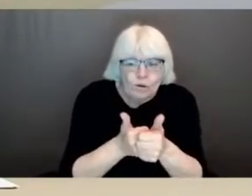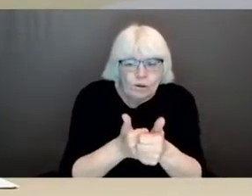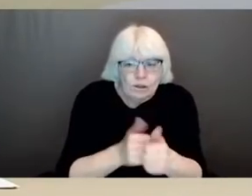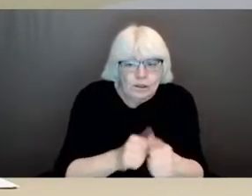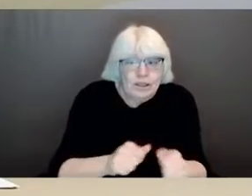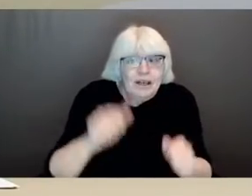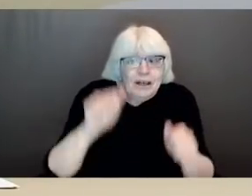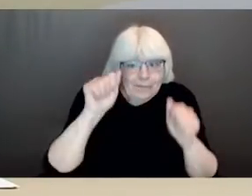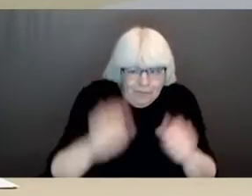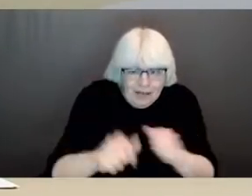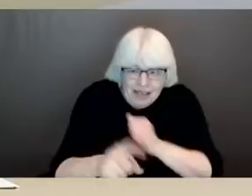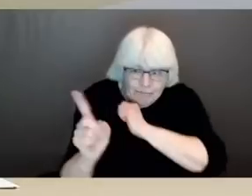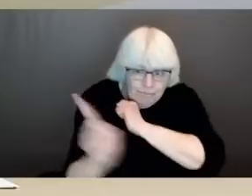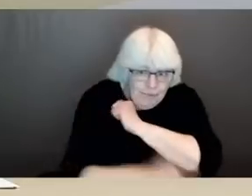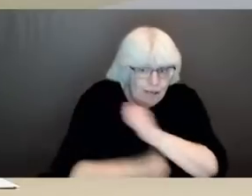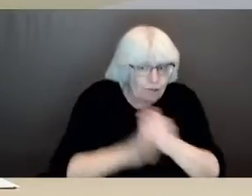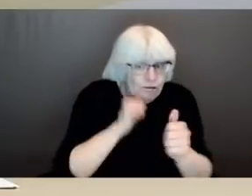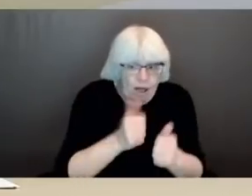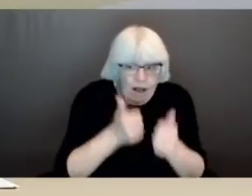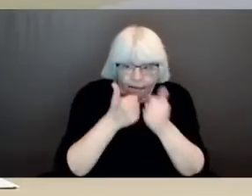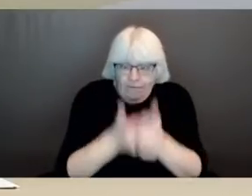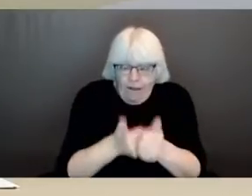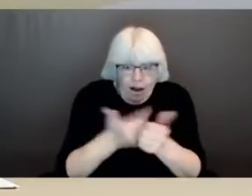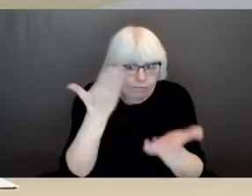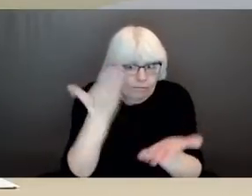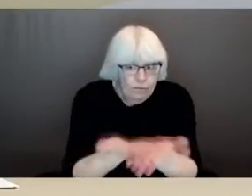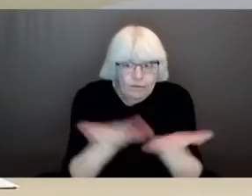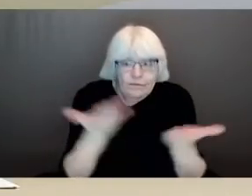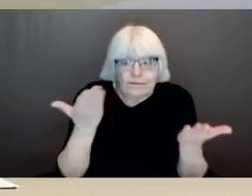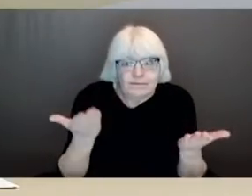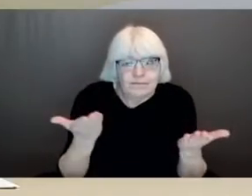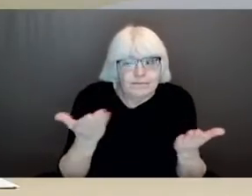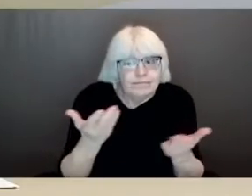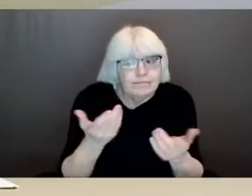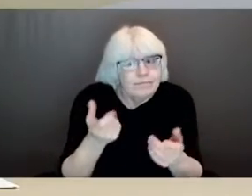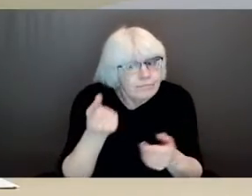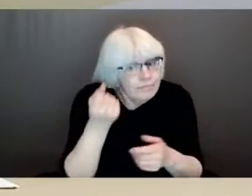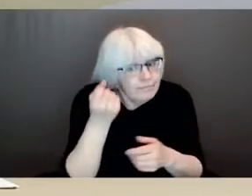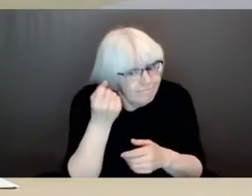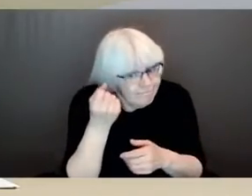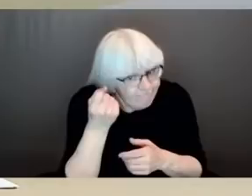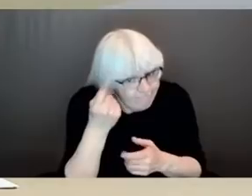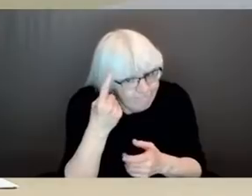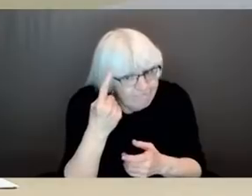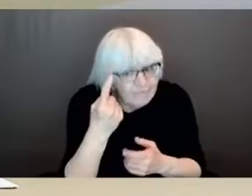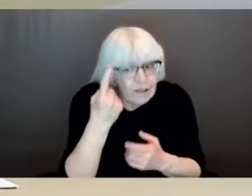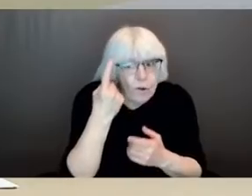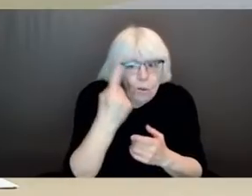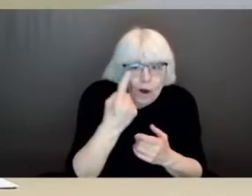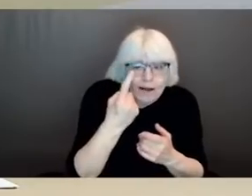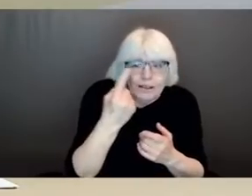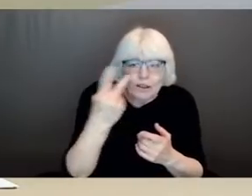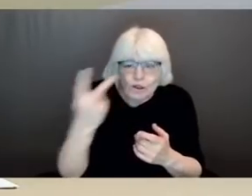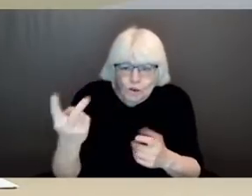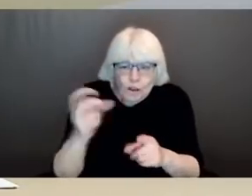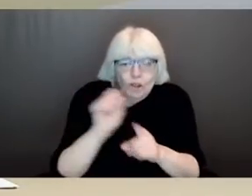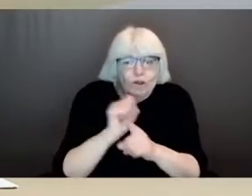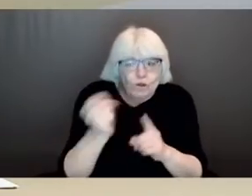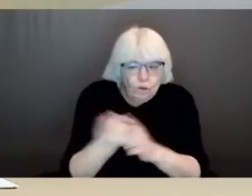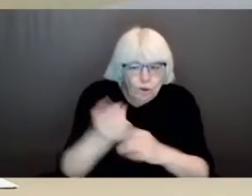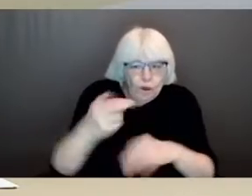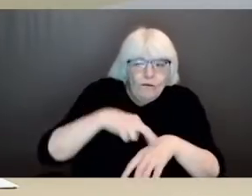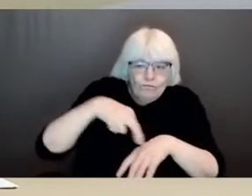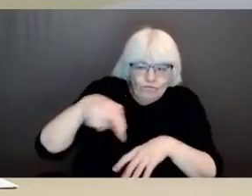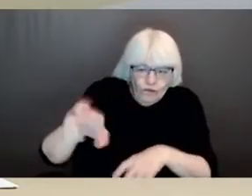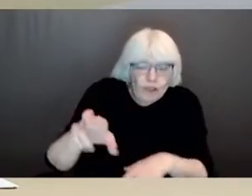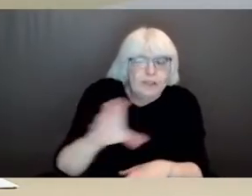I mean, there's some that my understanding is that there have been a couple of situations already referred to enforcement. So I think